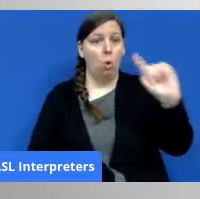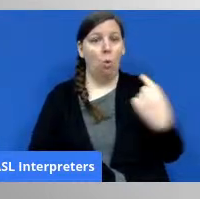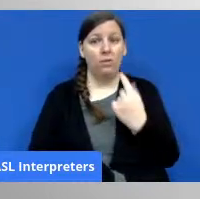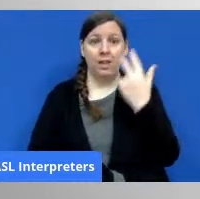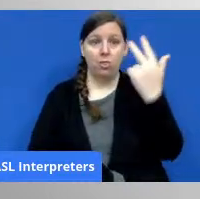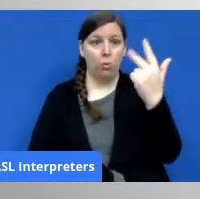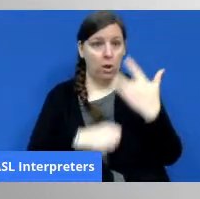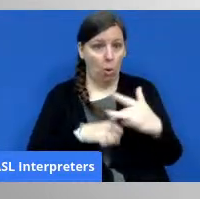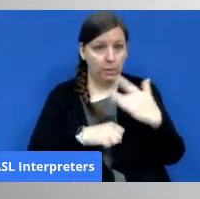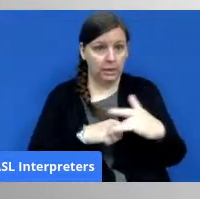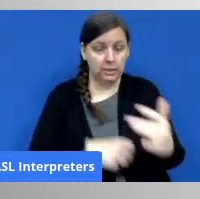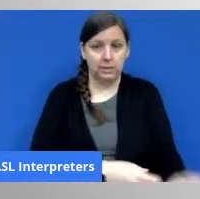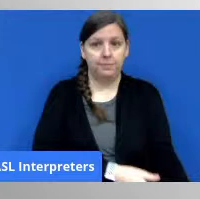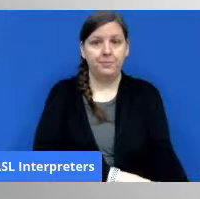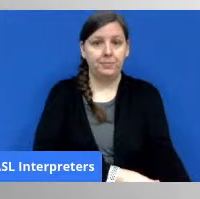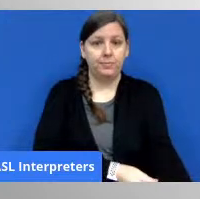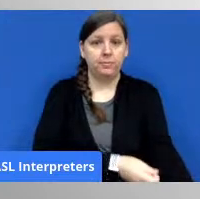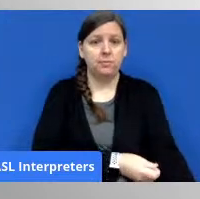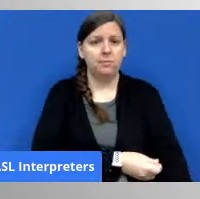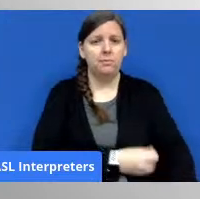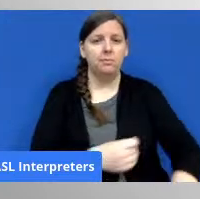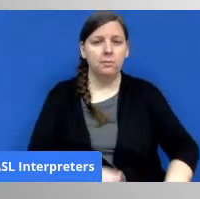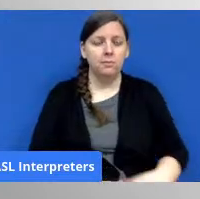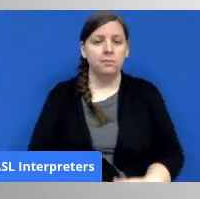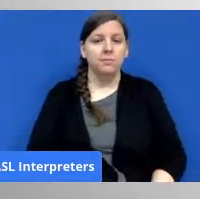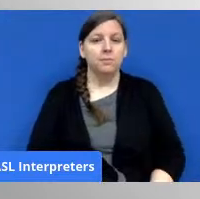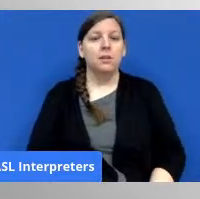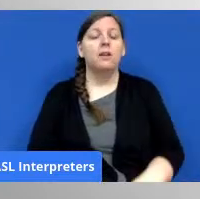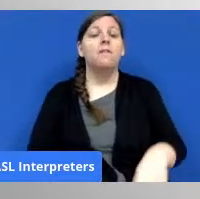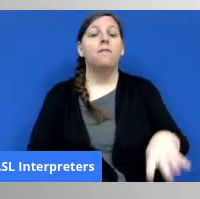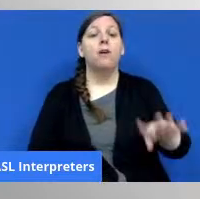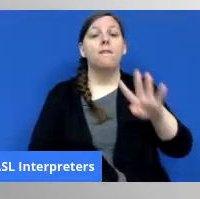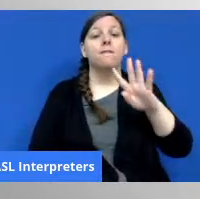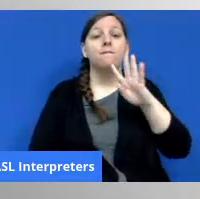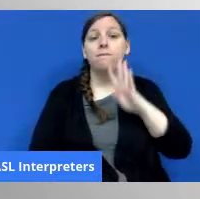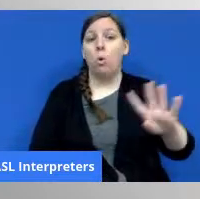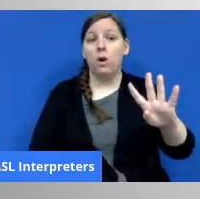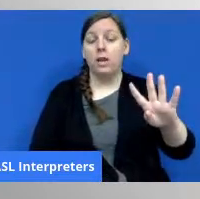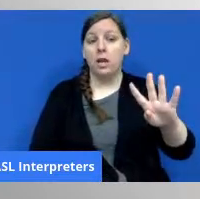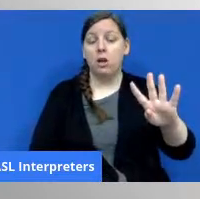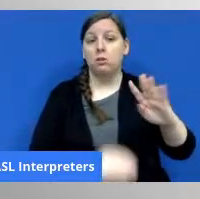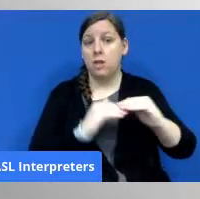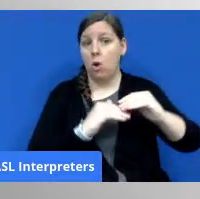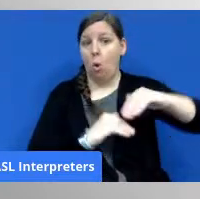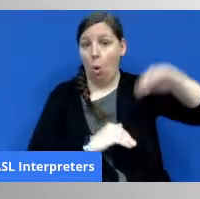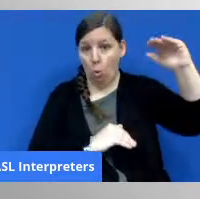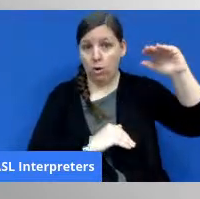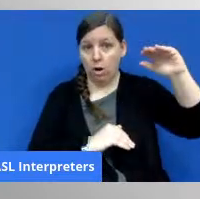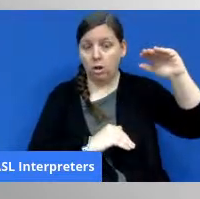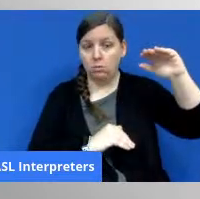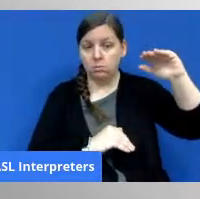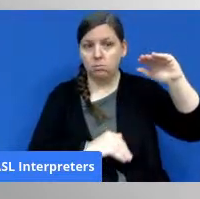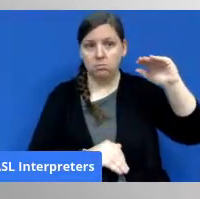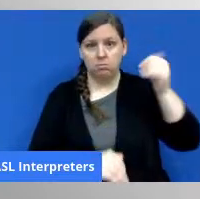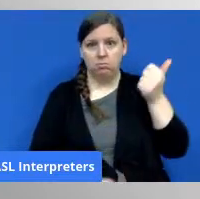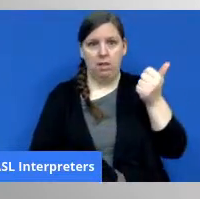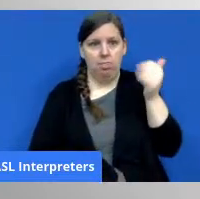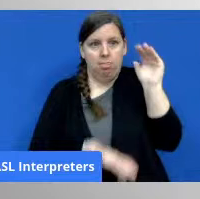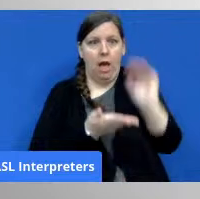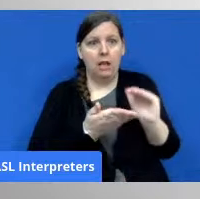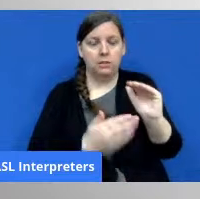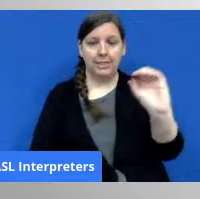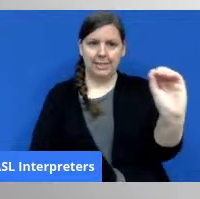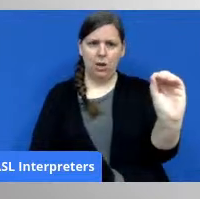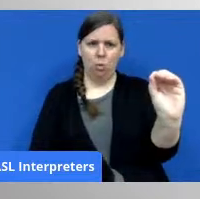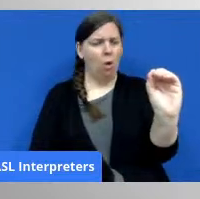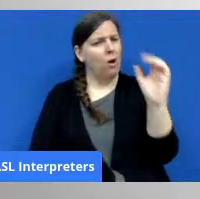you look at the 4+ category, that's even fewer. At that time, that there were only 0. Now, why is this important at